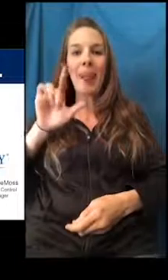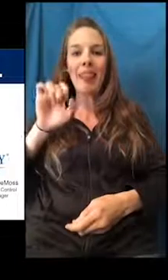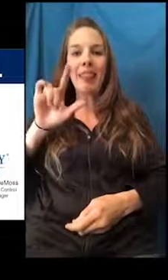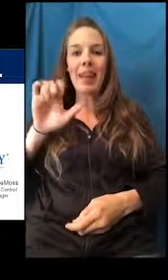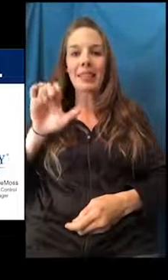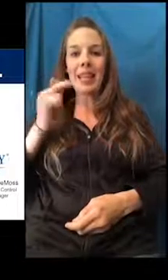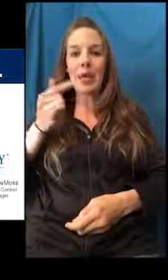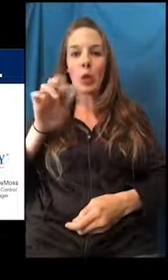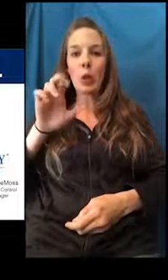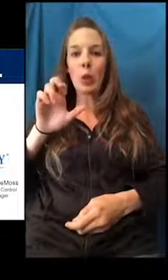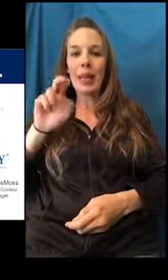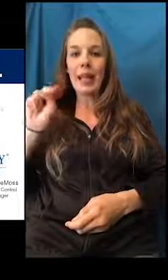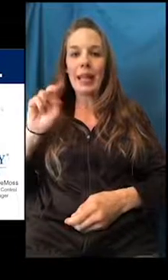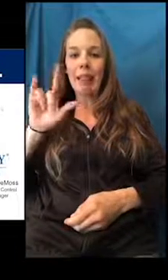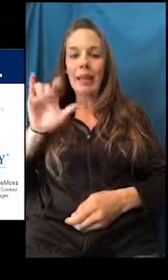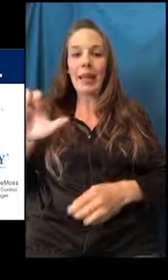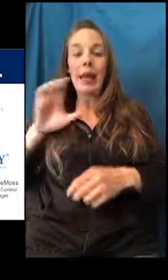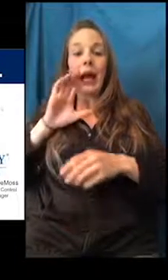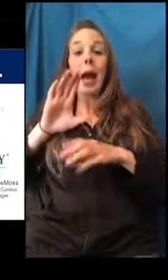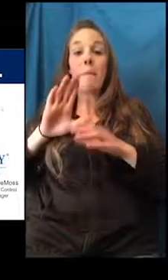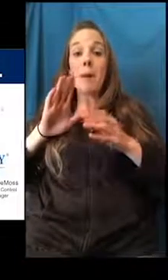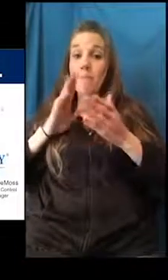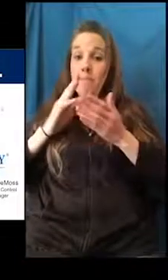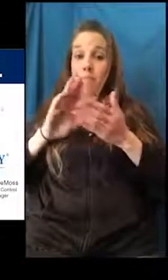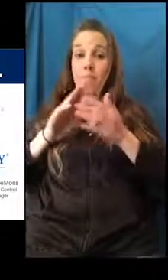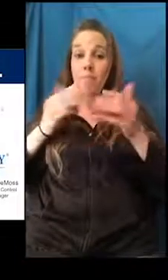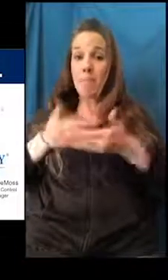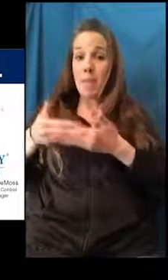I am a pediatrician with Unity Point Health.